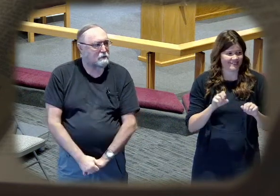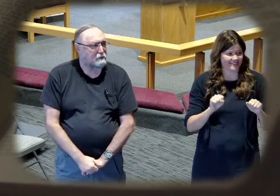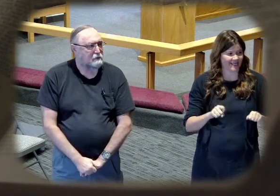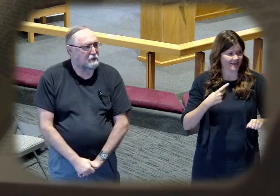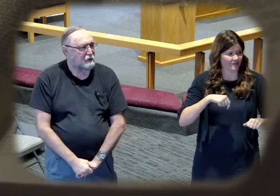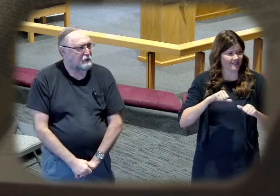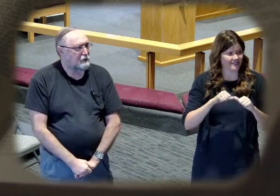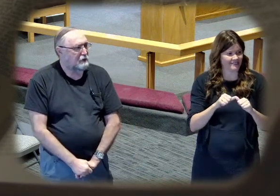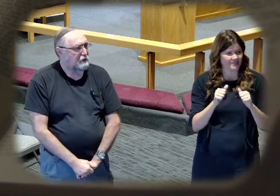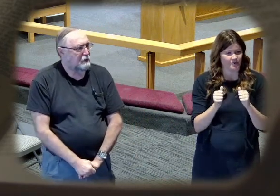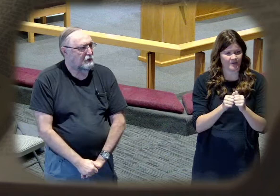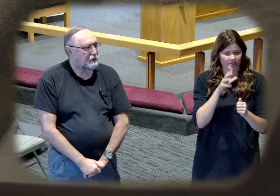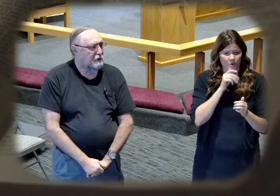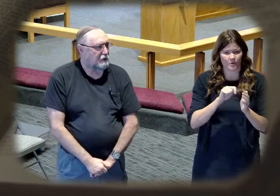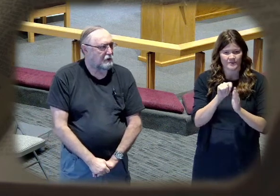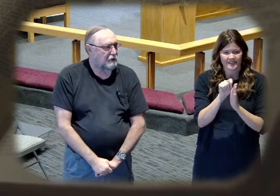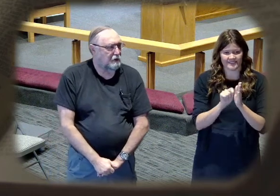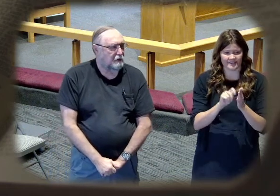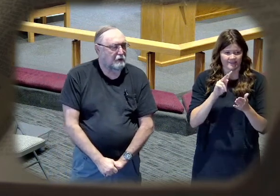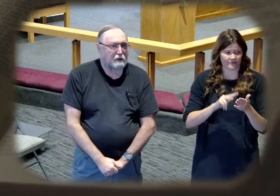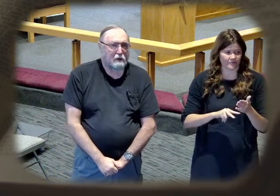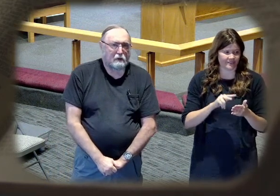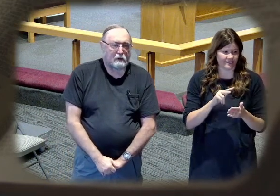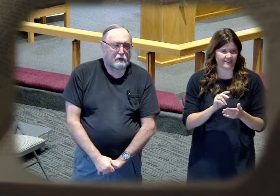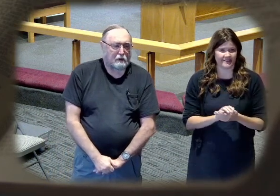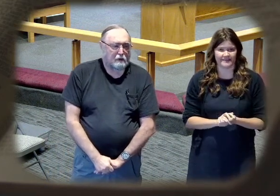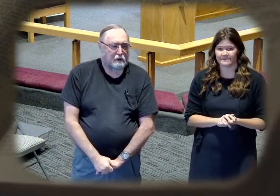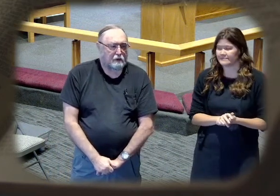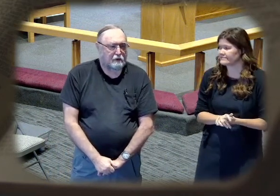We continue with our Old Testament lesson this morning.